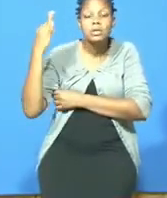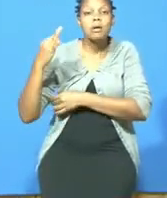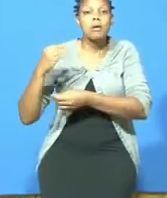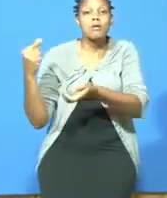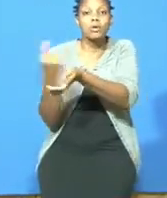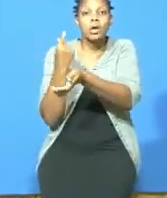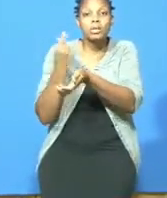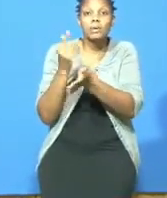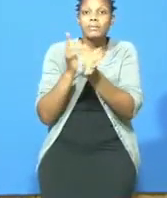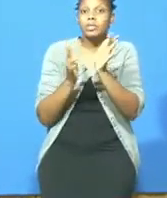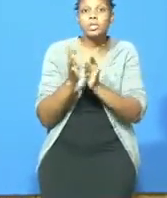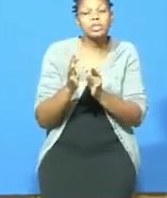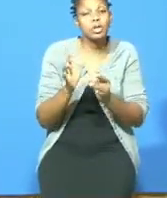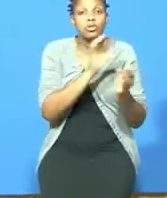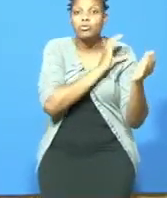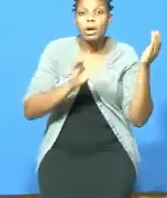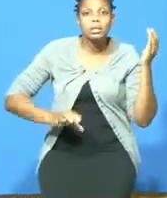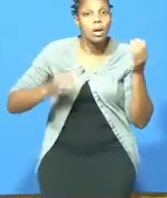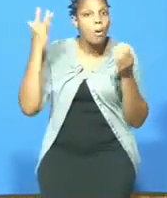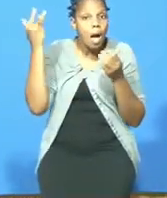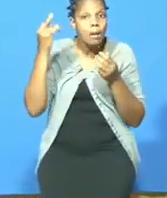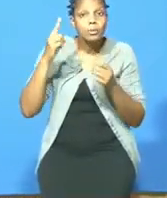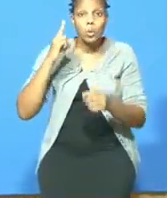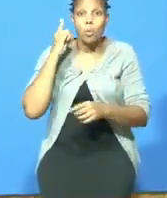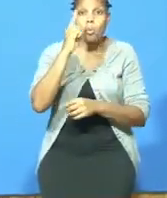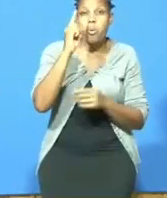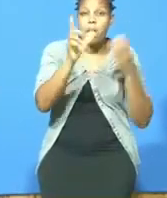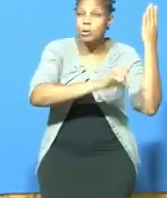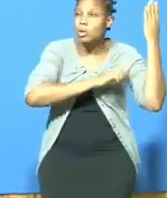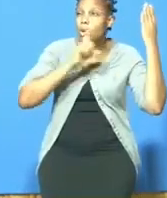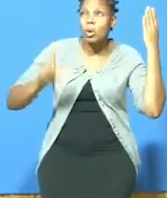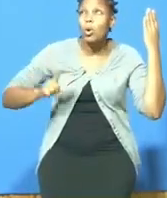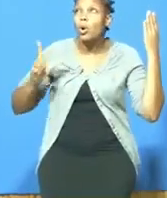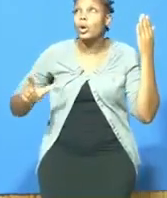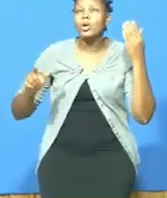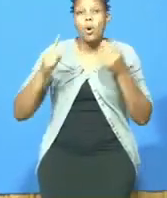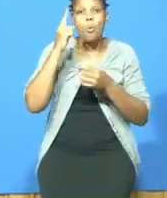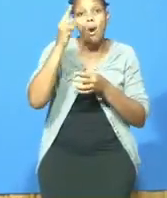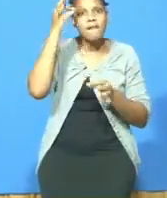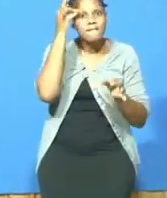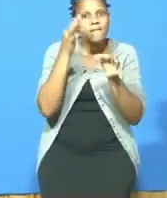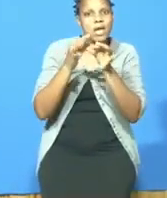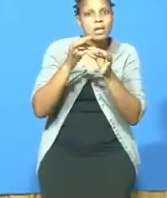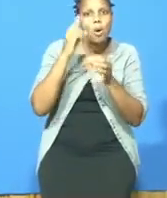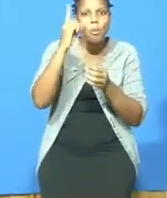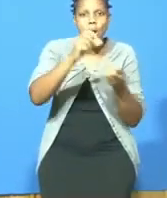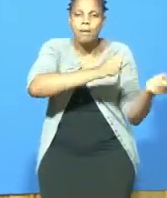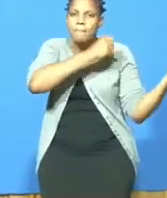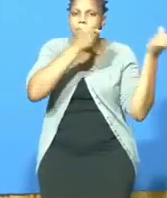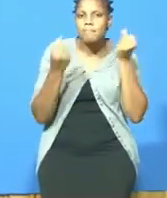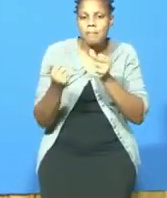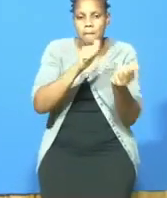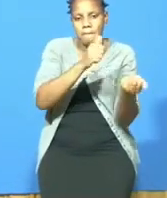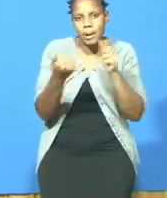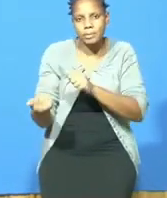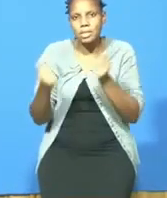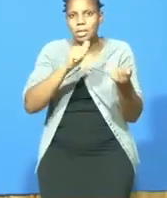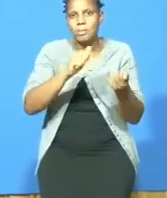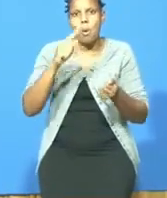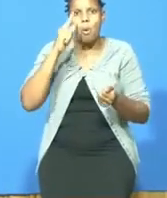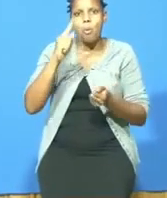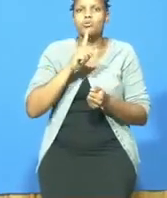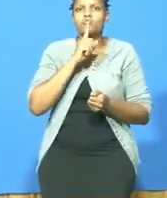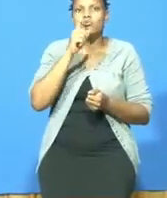it is one Lord, one faith, one baptism, one true God, one true